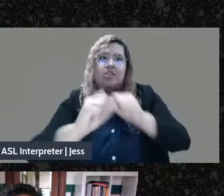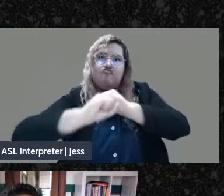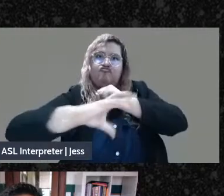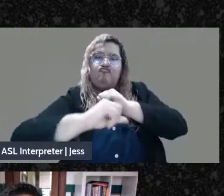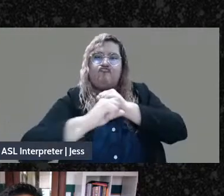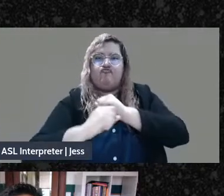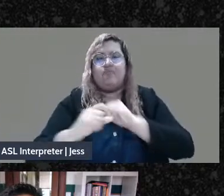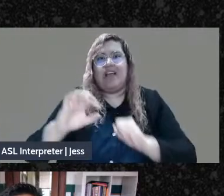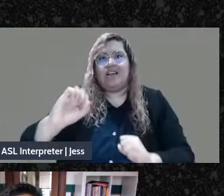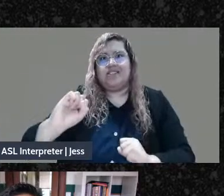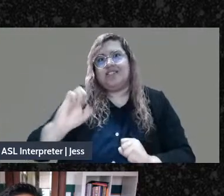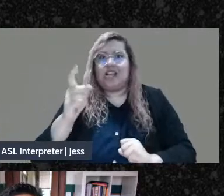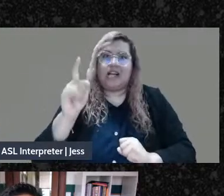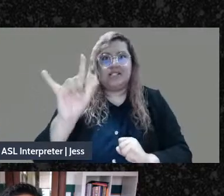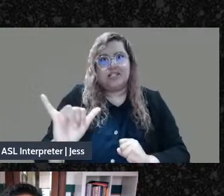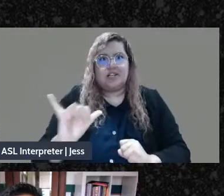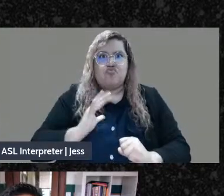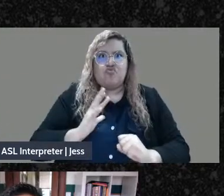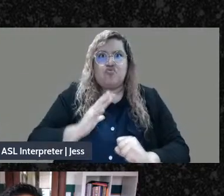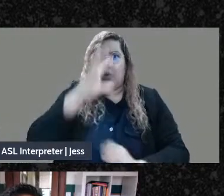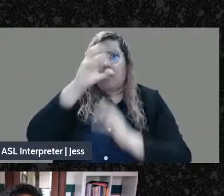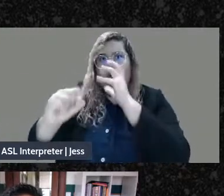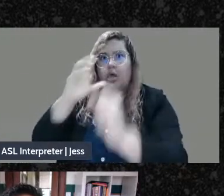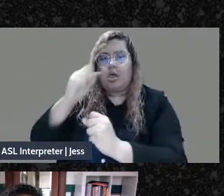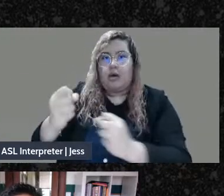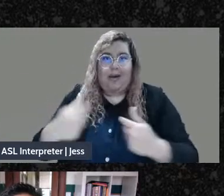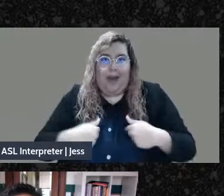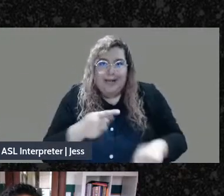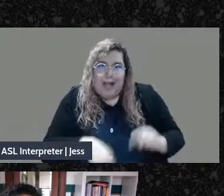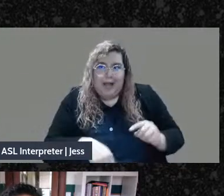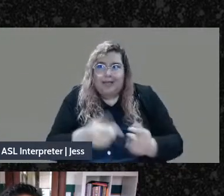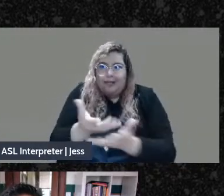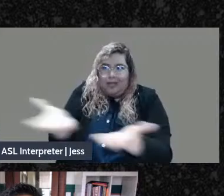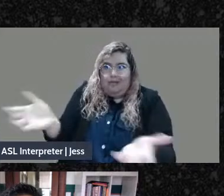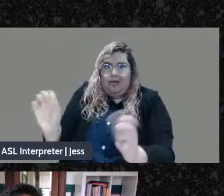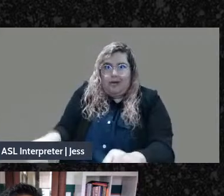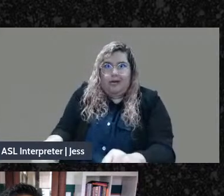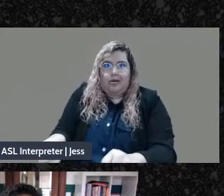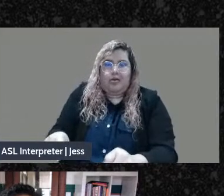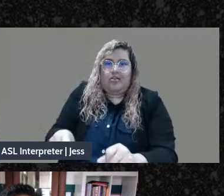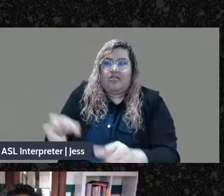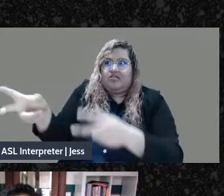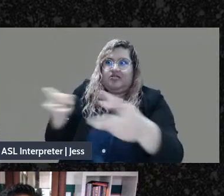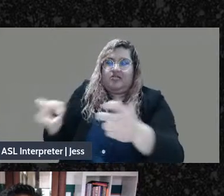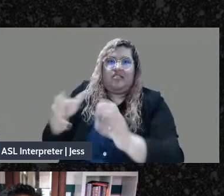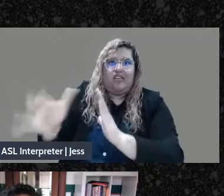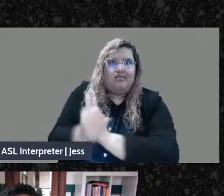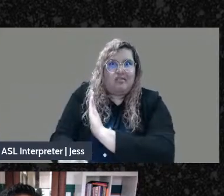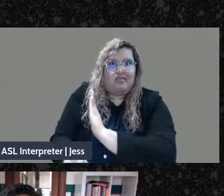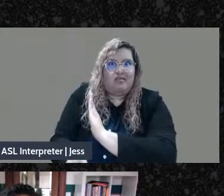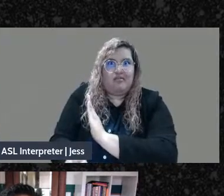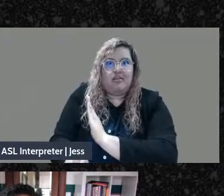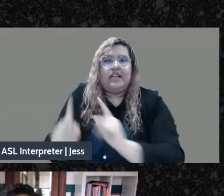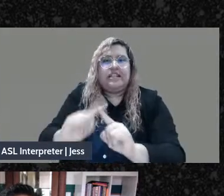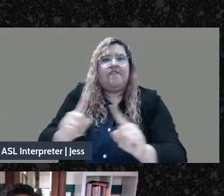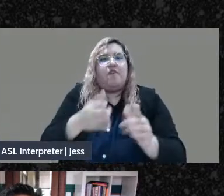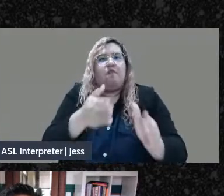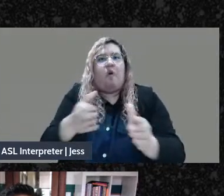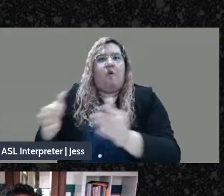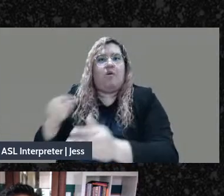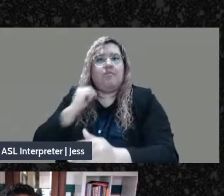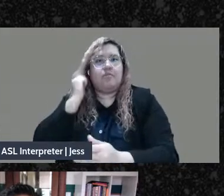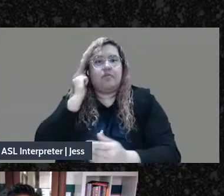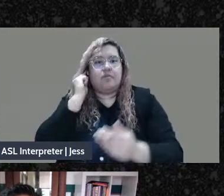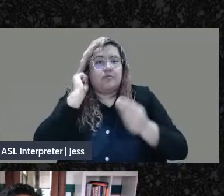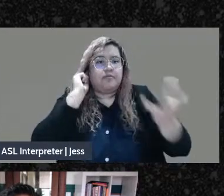And so I think that's been gravitating too. And the other piece is we use those forums where we're like, yo, you're not